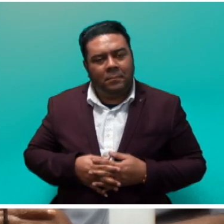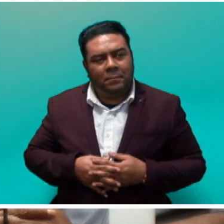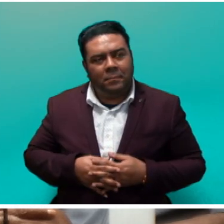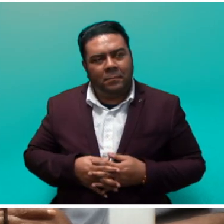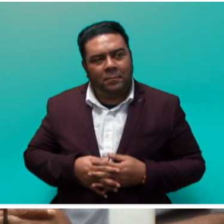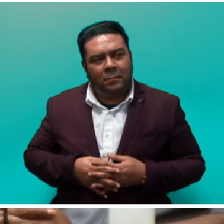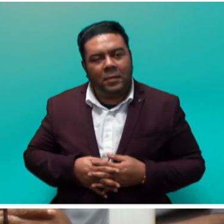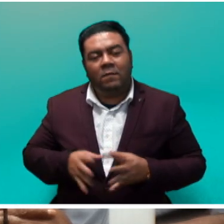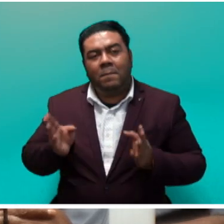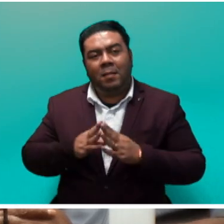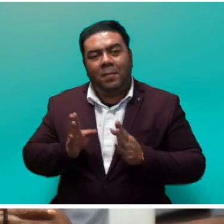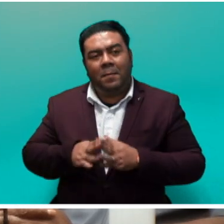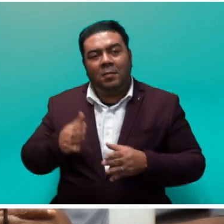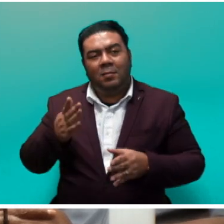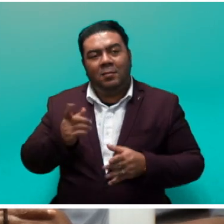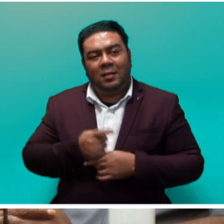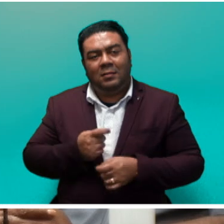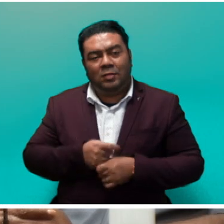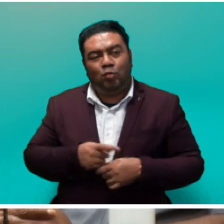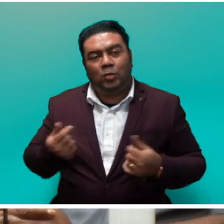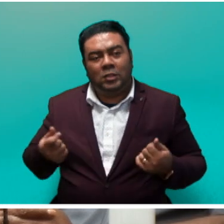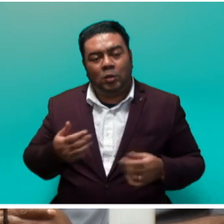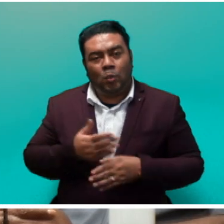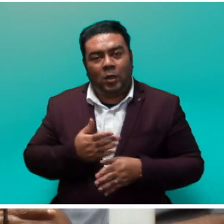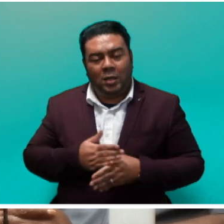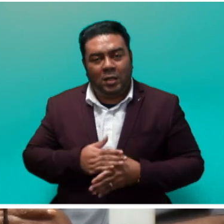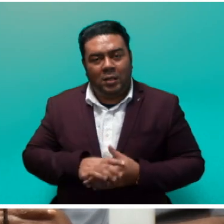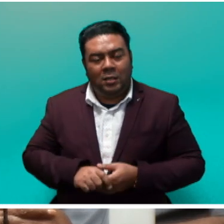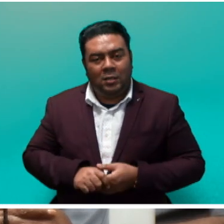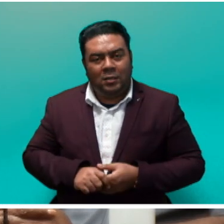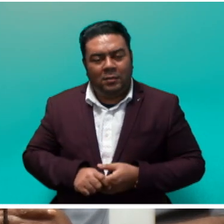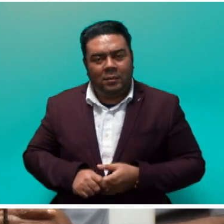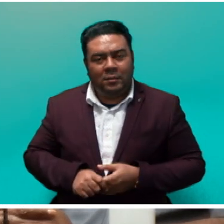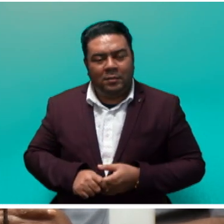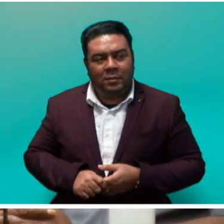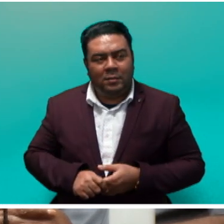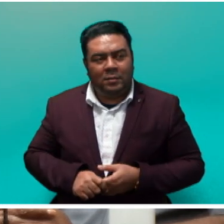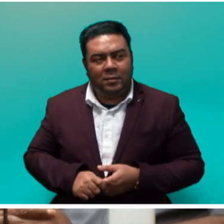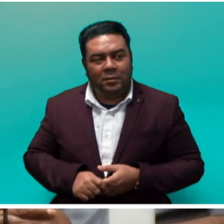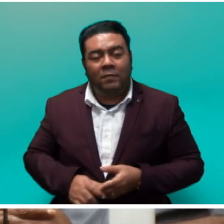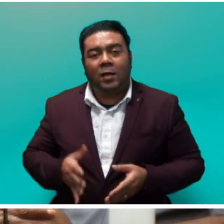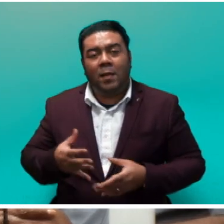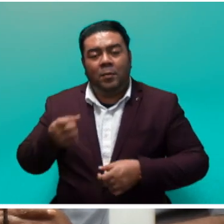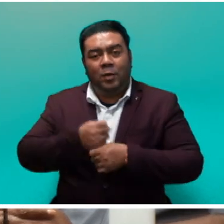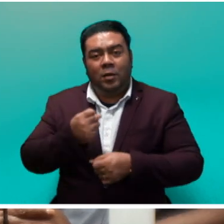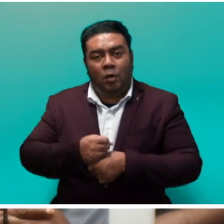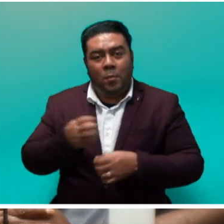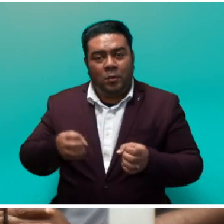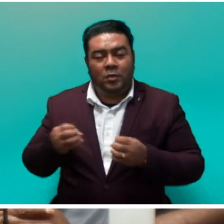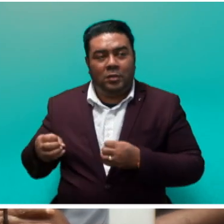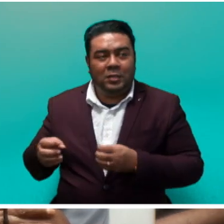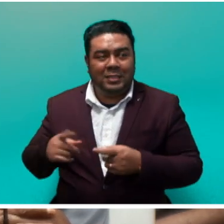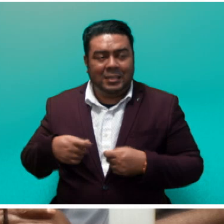multiple tasks simultaneously to ease the workflow. Over the years, it is upgrading these operating systems according